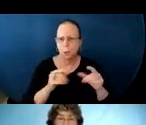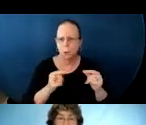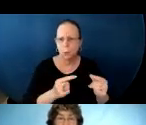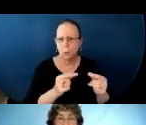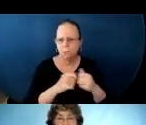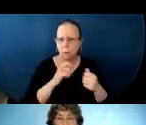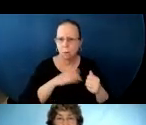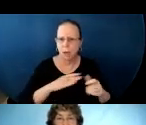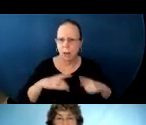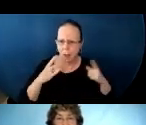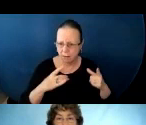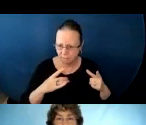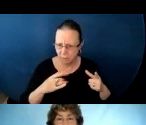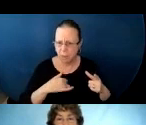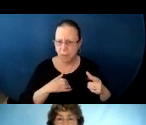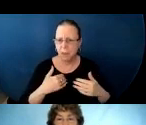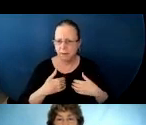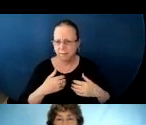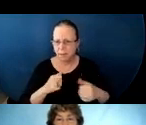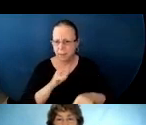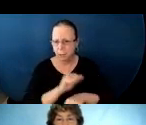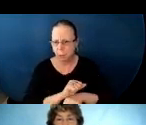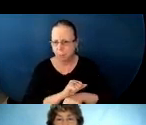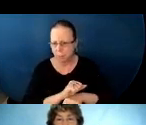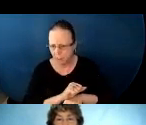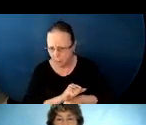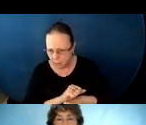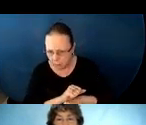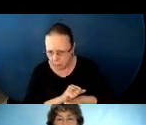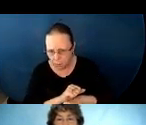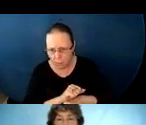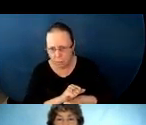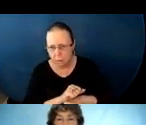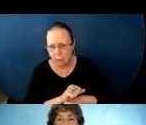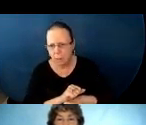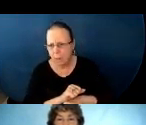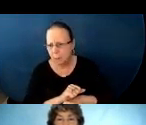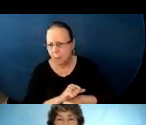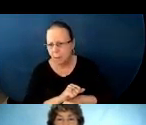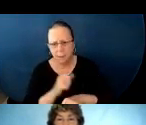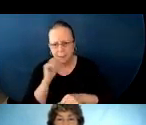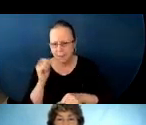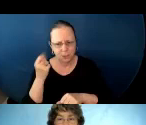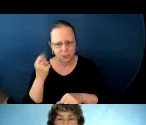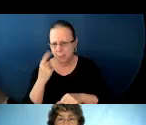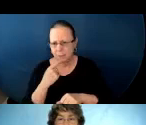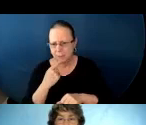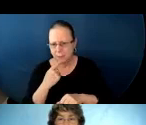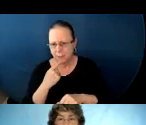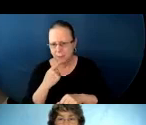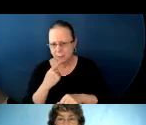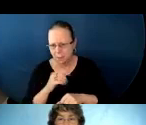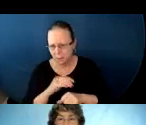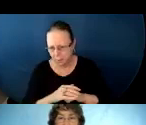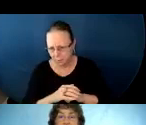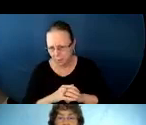I have a job at a digital touring. I do every done with